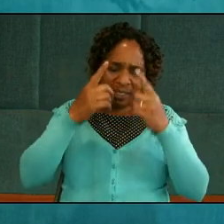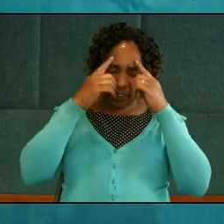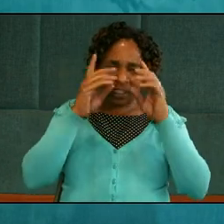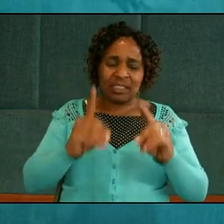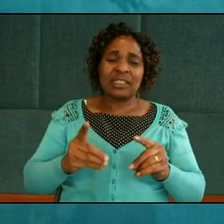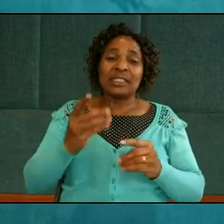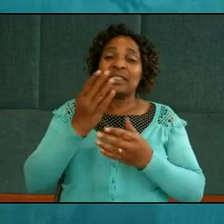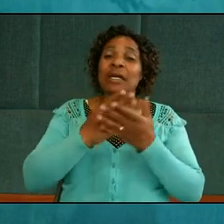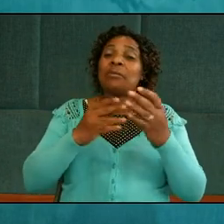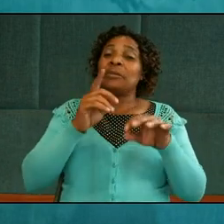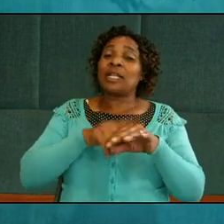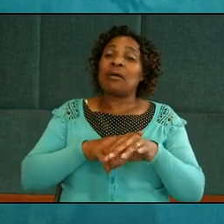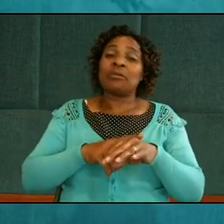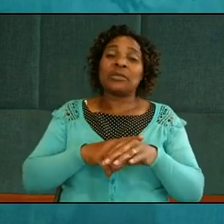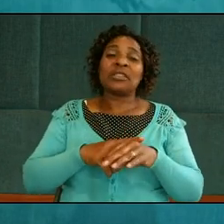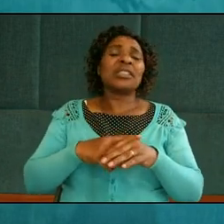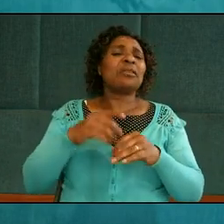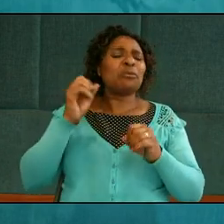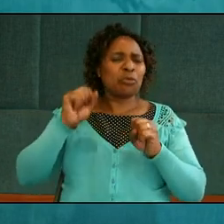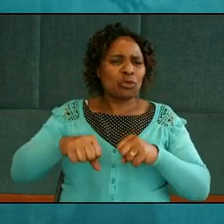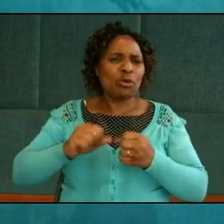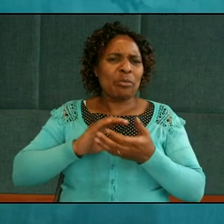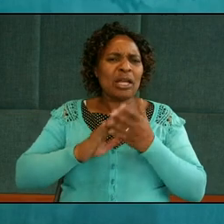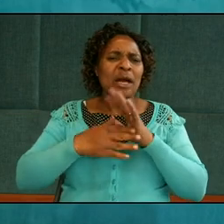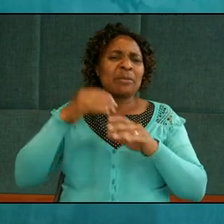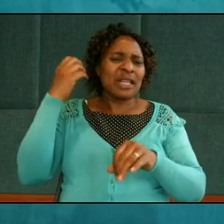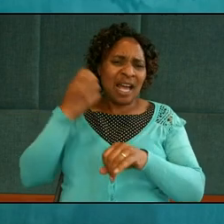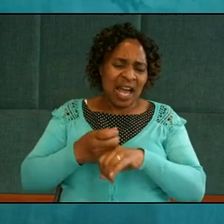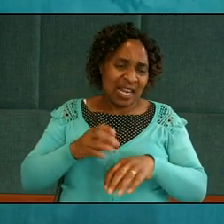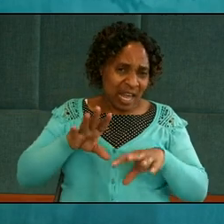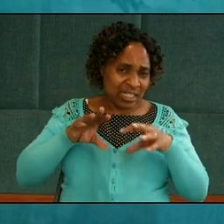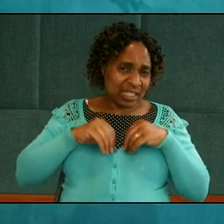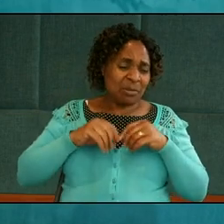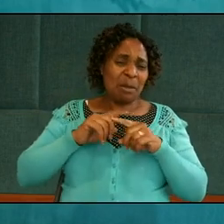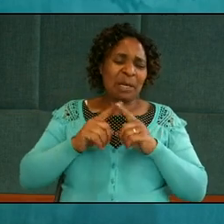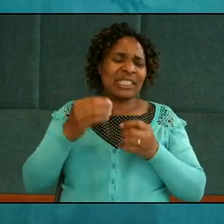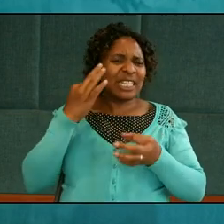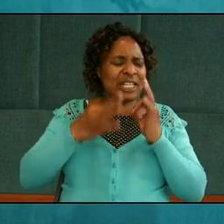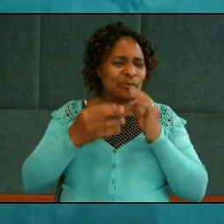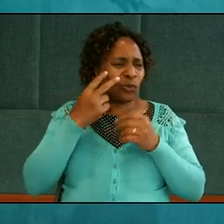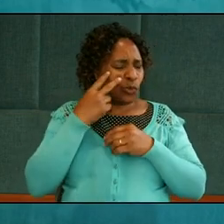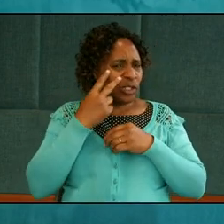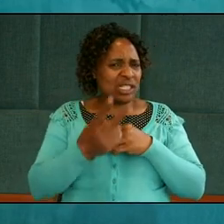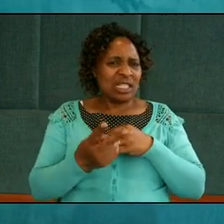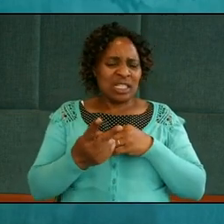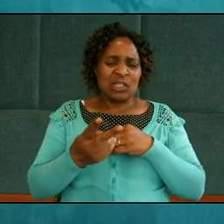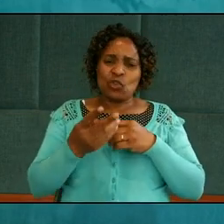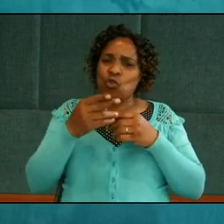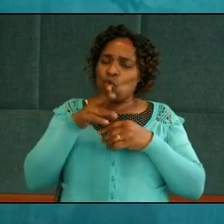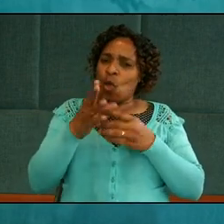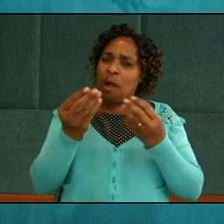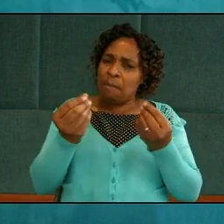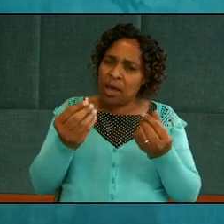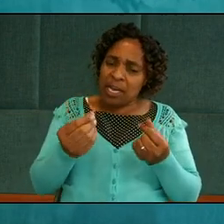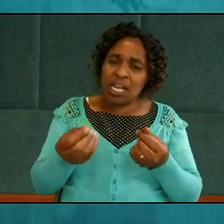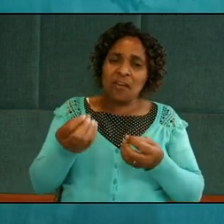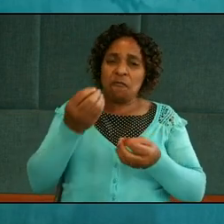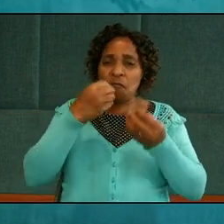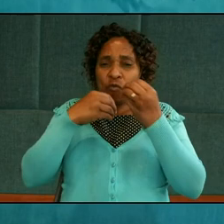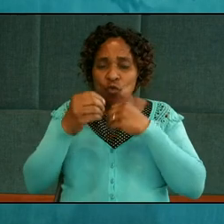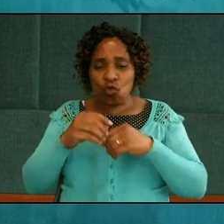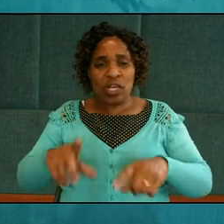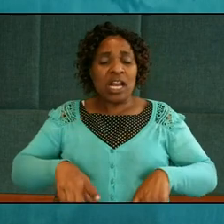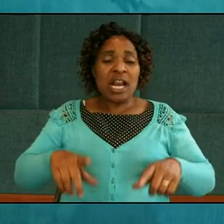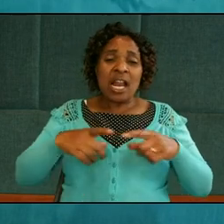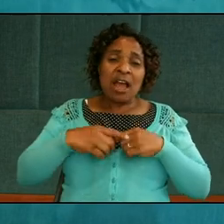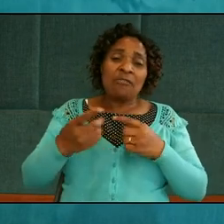it gets really hard. I have to acknowledge that. But when you don't see where your money, your food, your livelihood